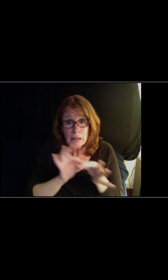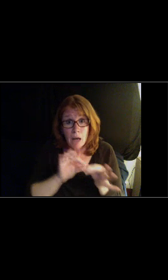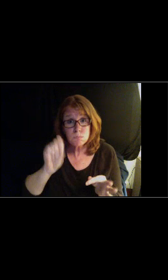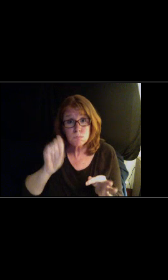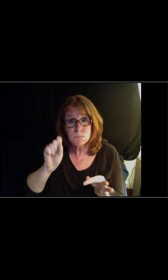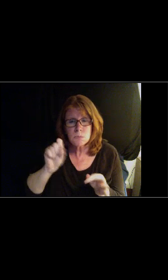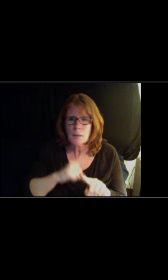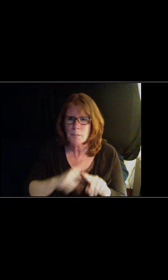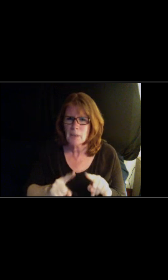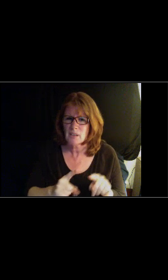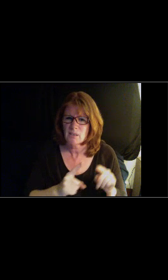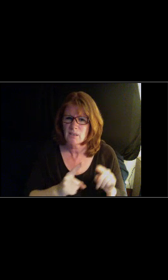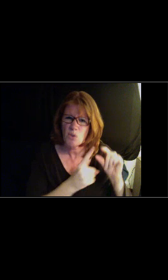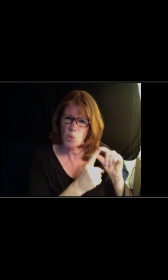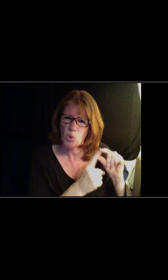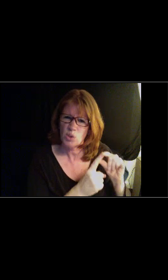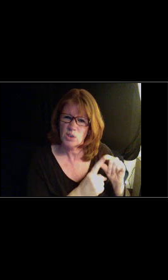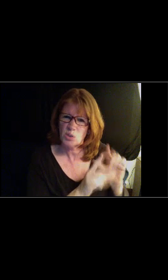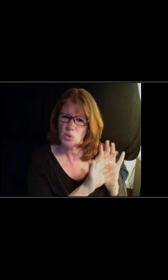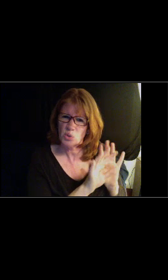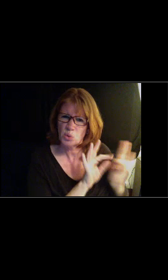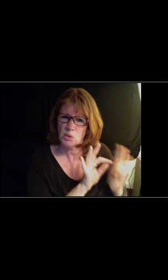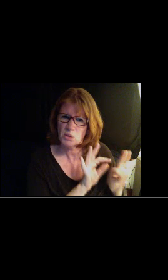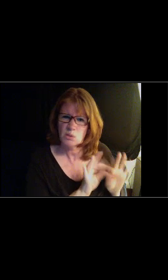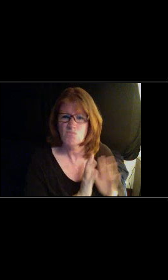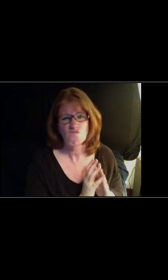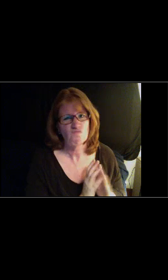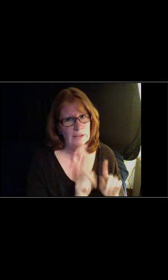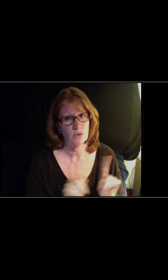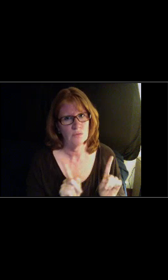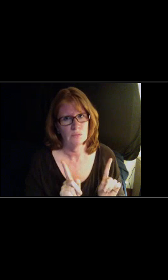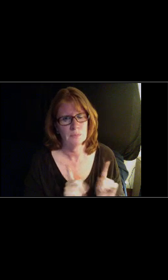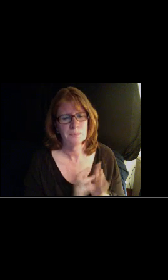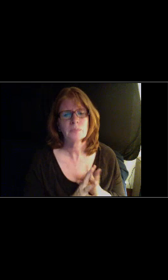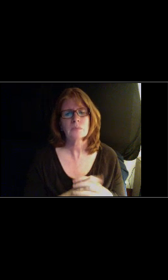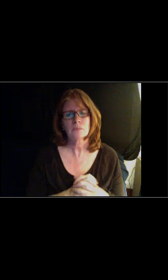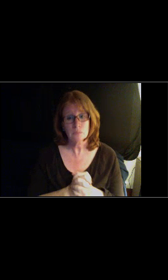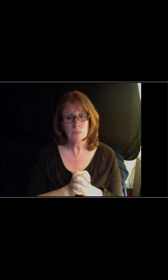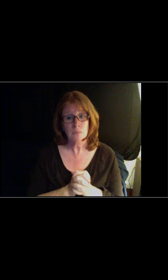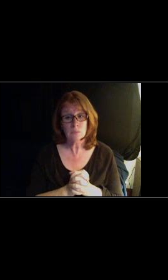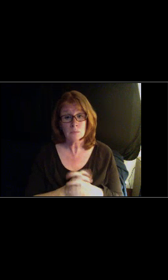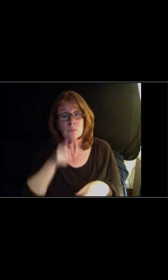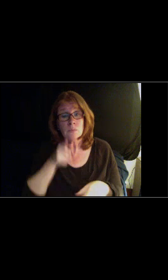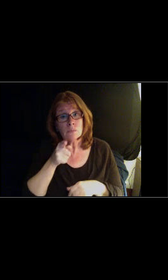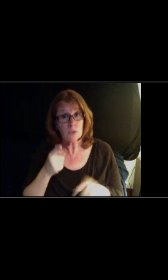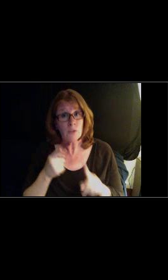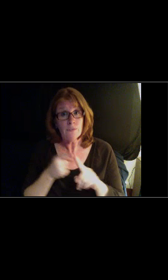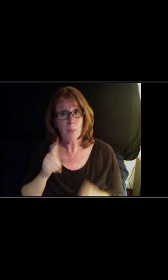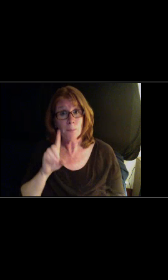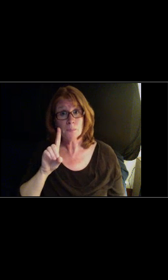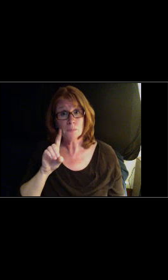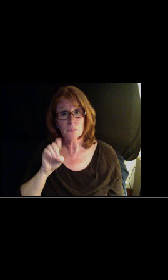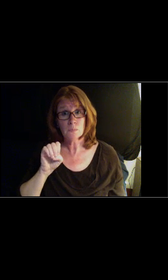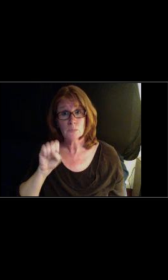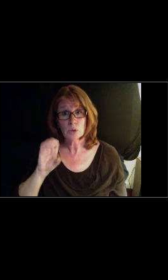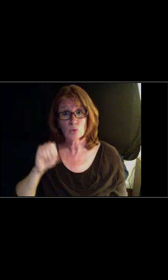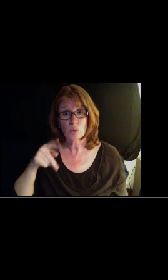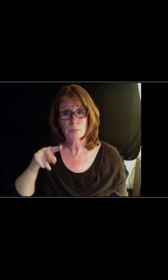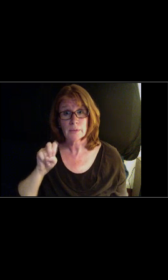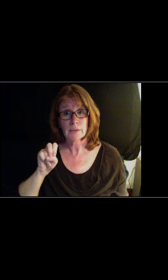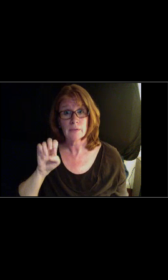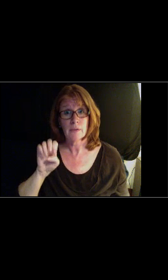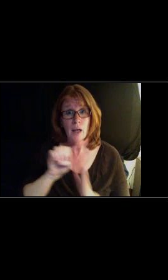These are all sociological constructs. The interaction, presentation of self, and alignment. They are all from the study